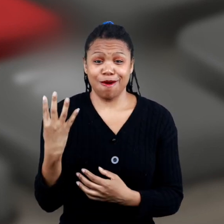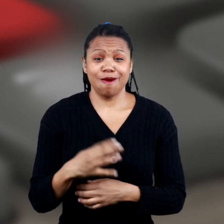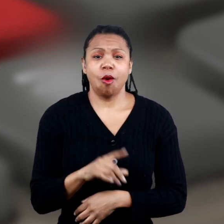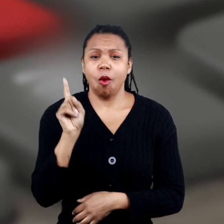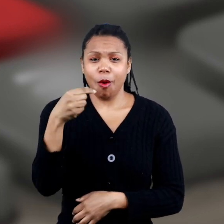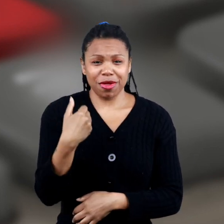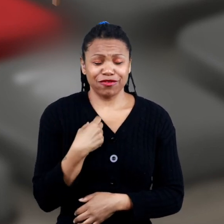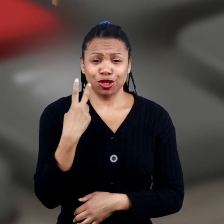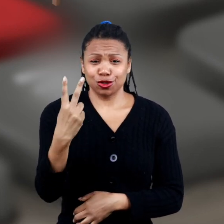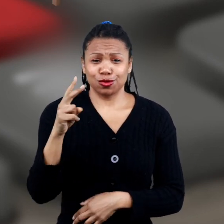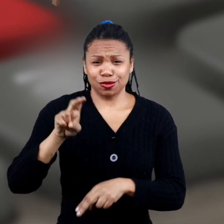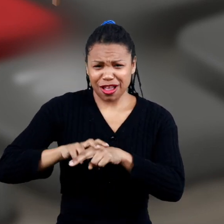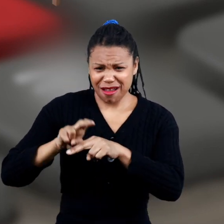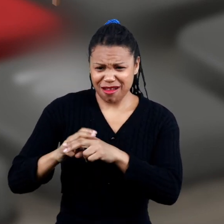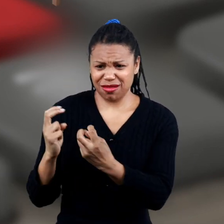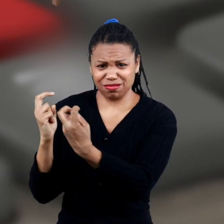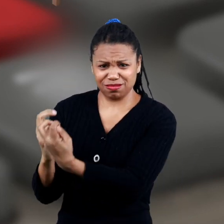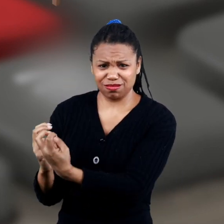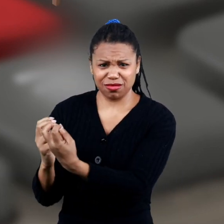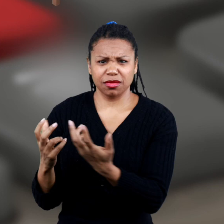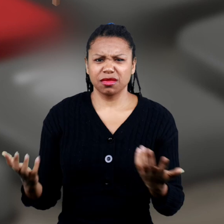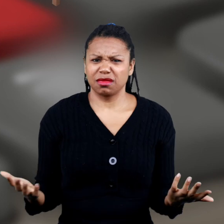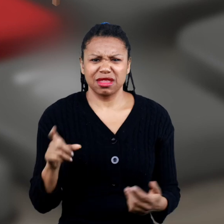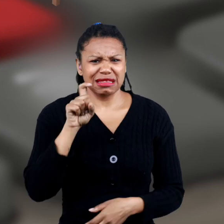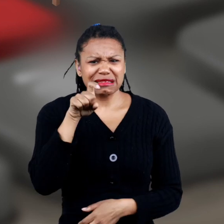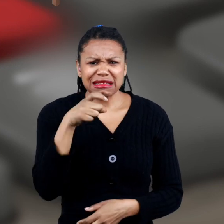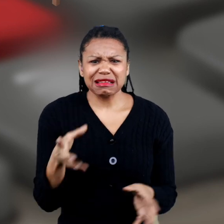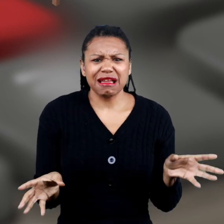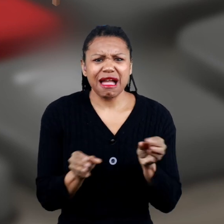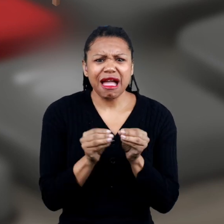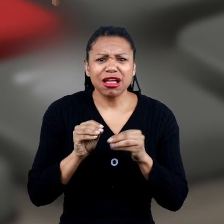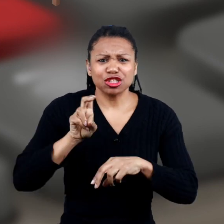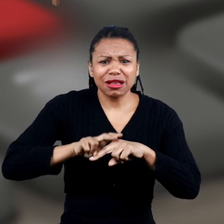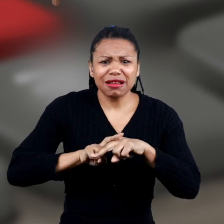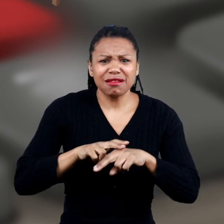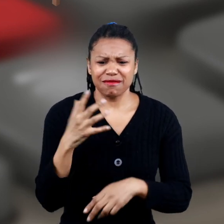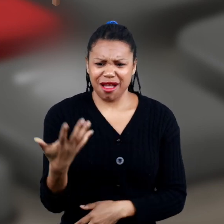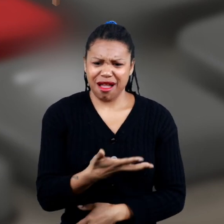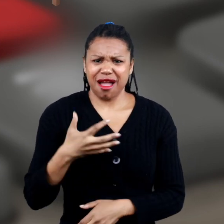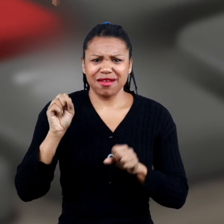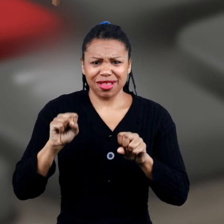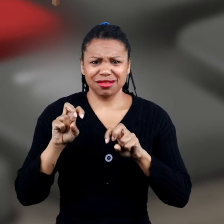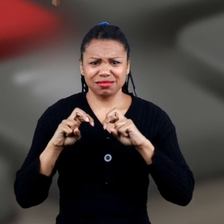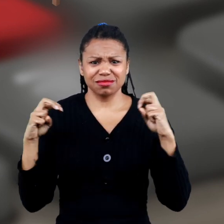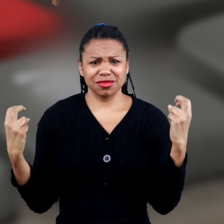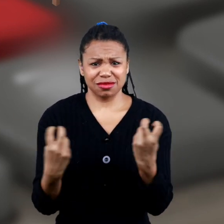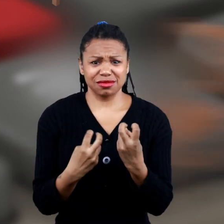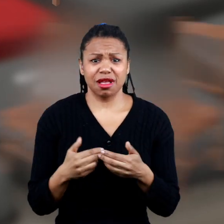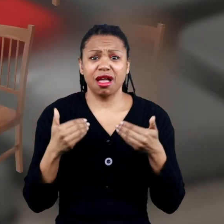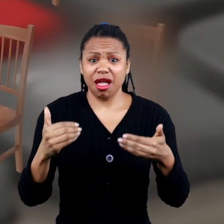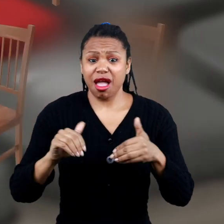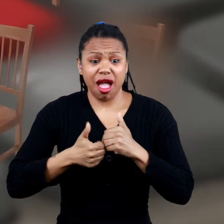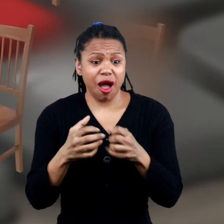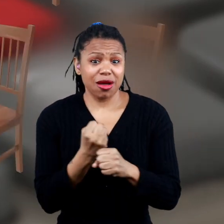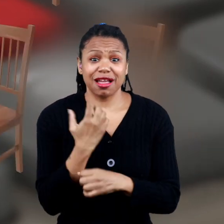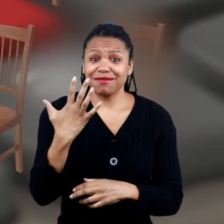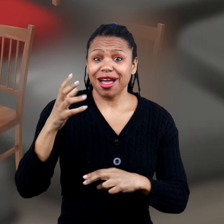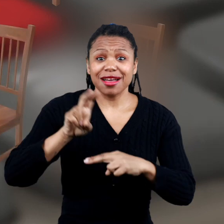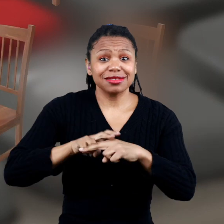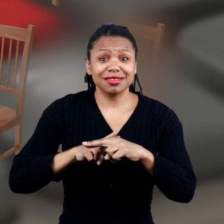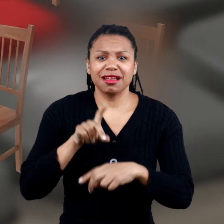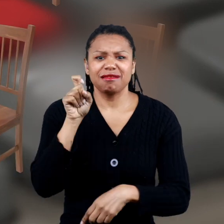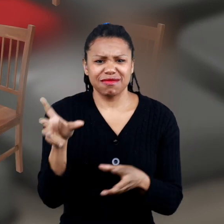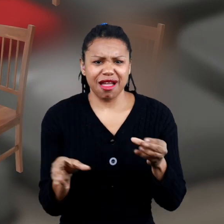over for dinner, but only have two chairs at the table. You'll need to add more chairs so all five of you can sit. So to get five